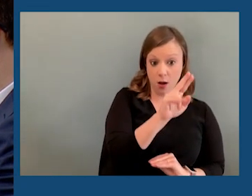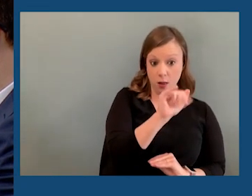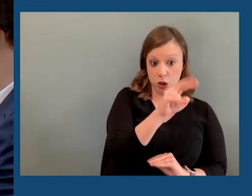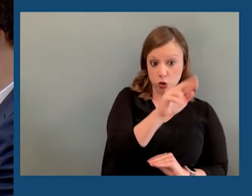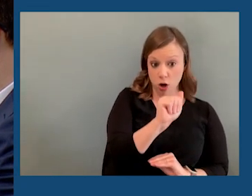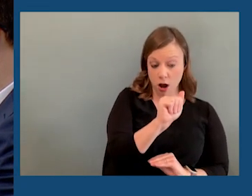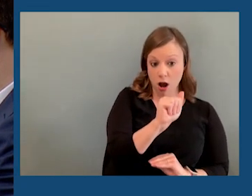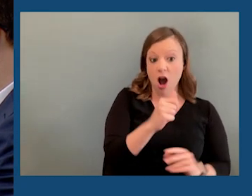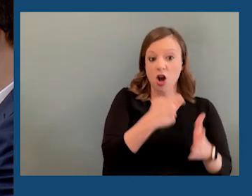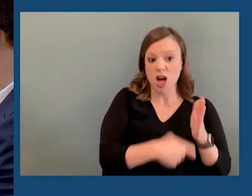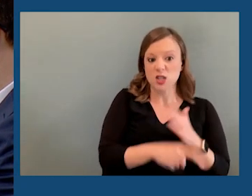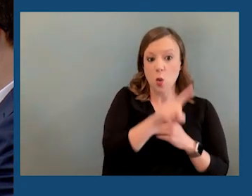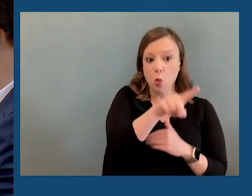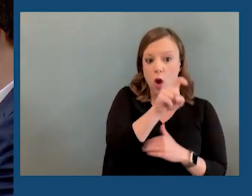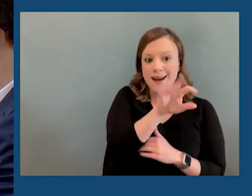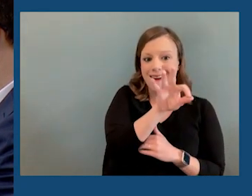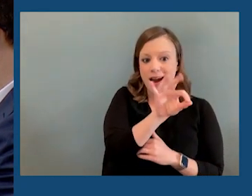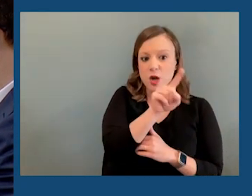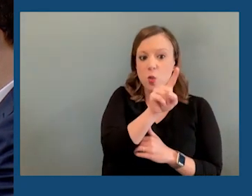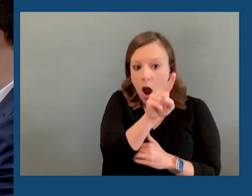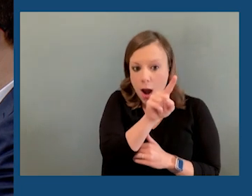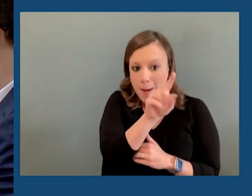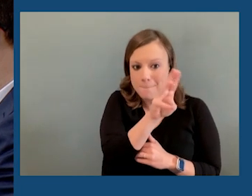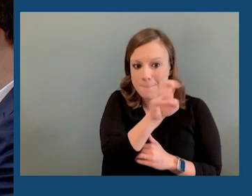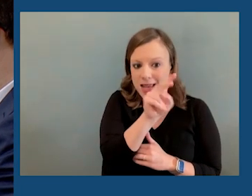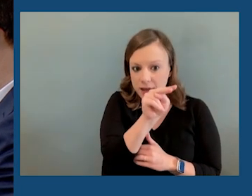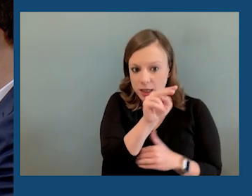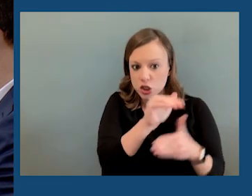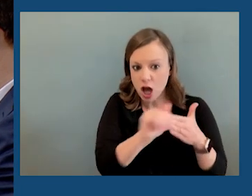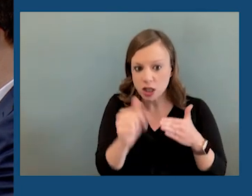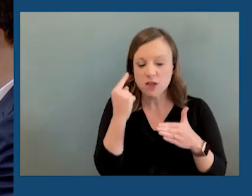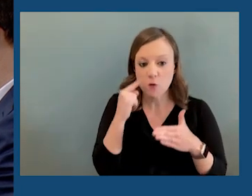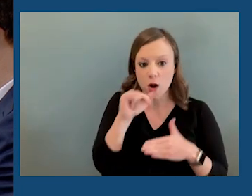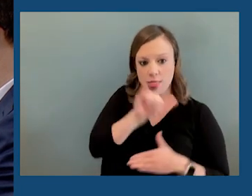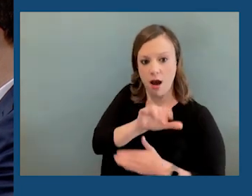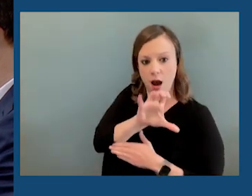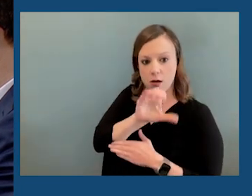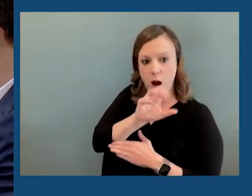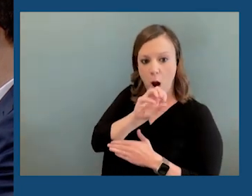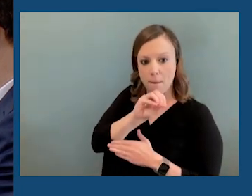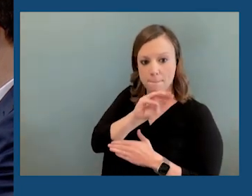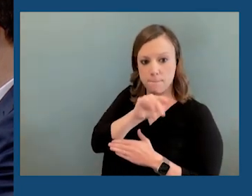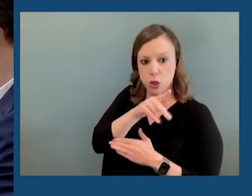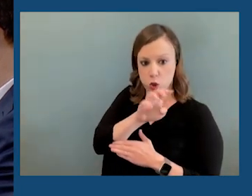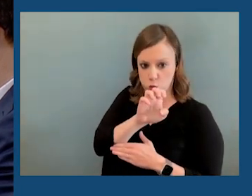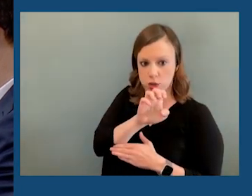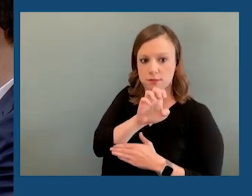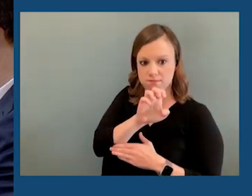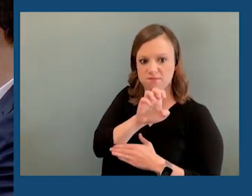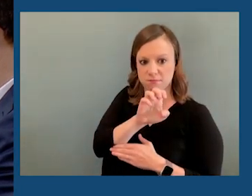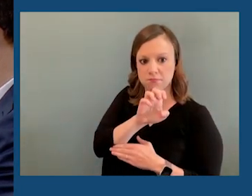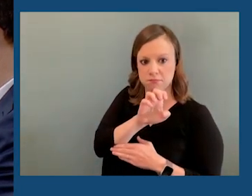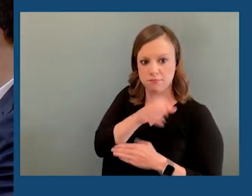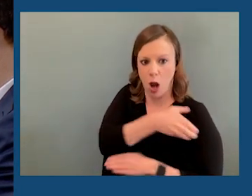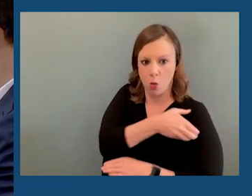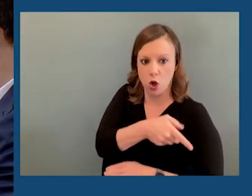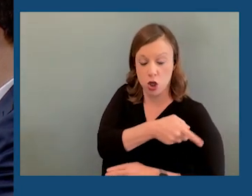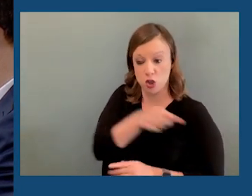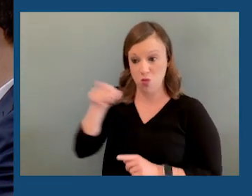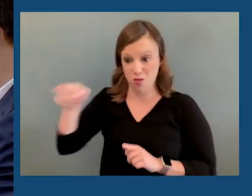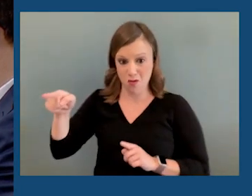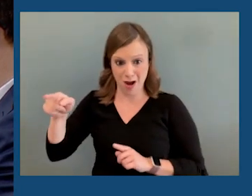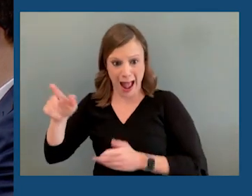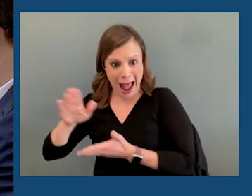$191 million for compute. So you can see academia has no way